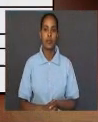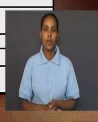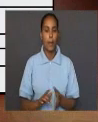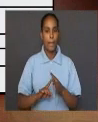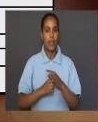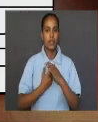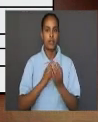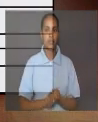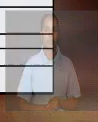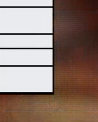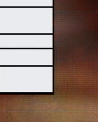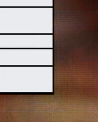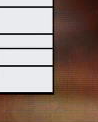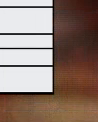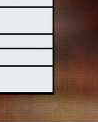Begin.